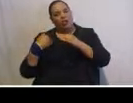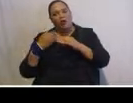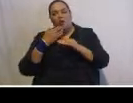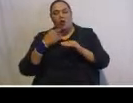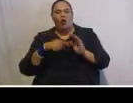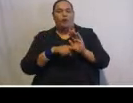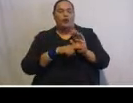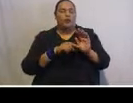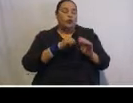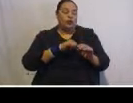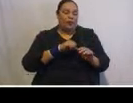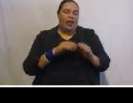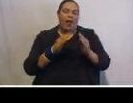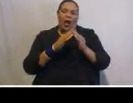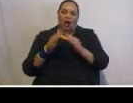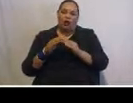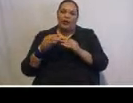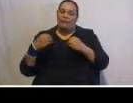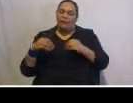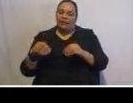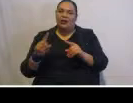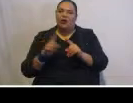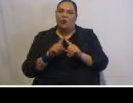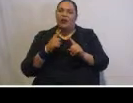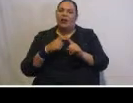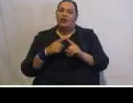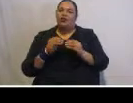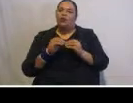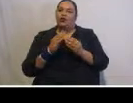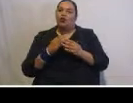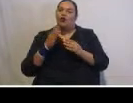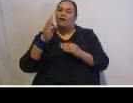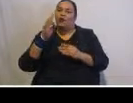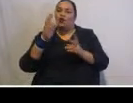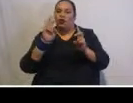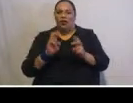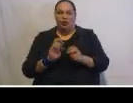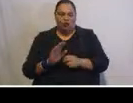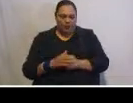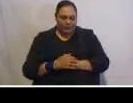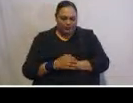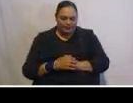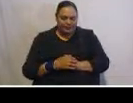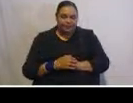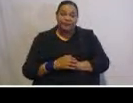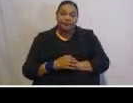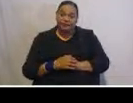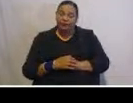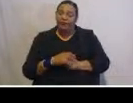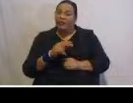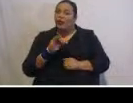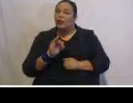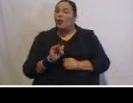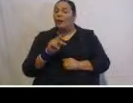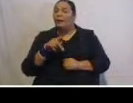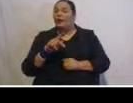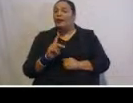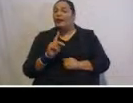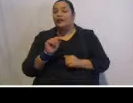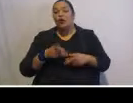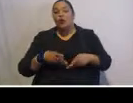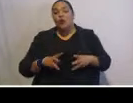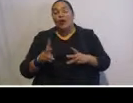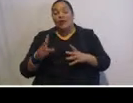municipalities, households, and businesses, as well as to ensure the future of Eskom. Is the MYPD methodology fit